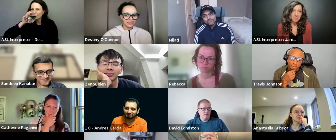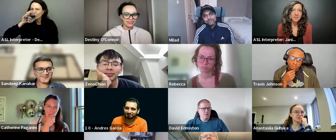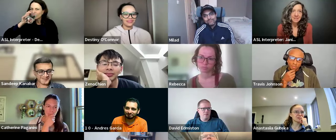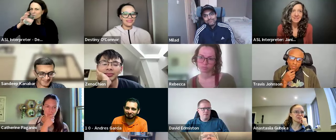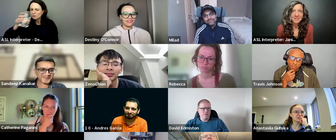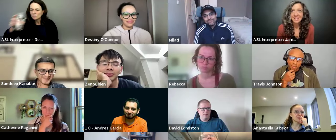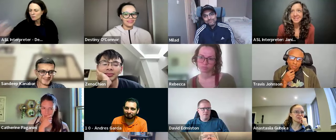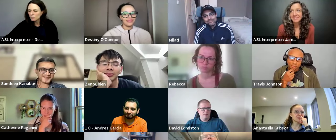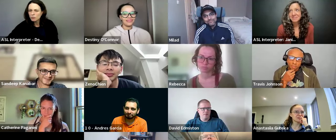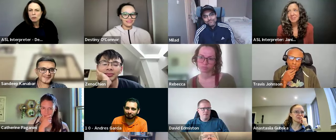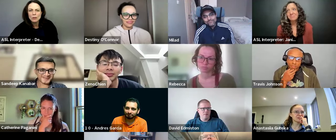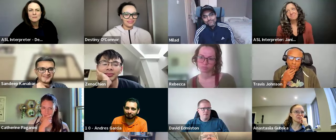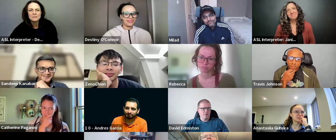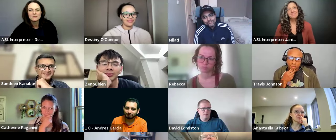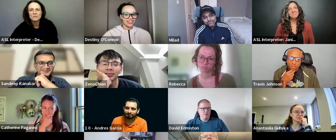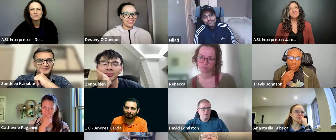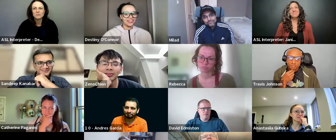make it happen in London.